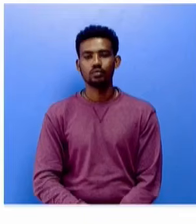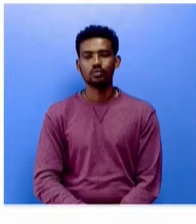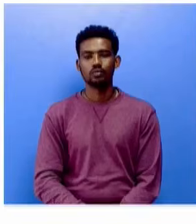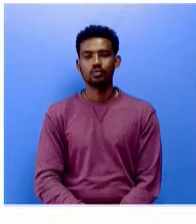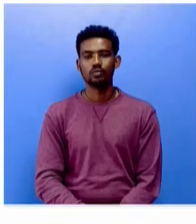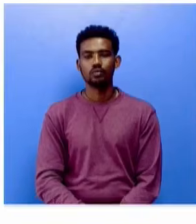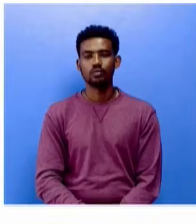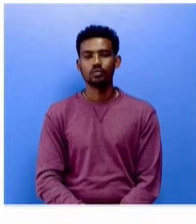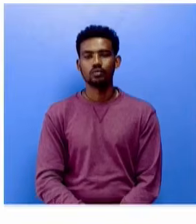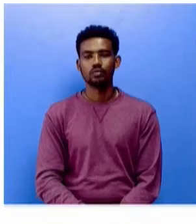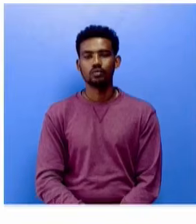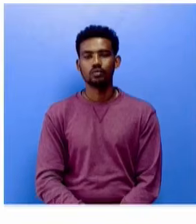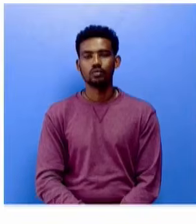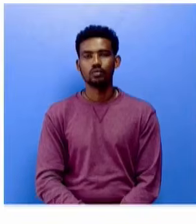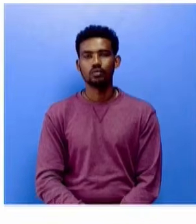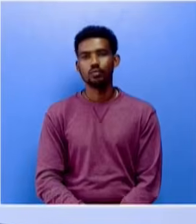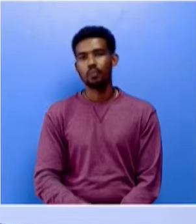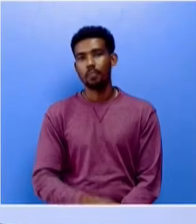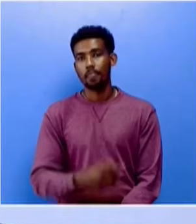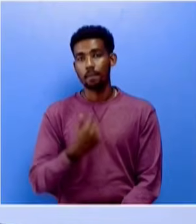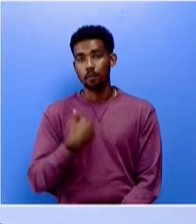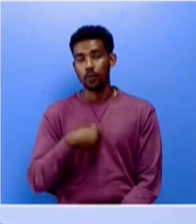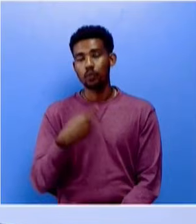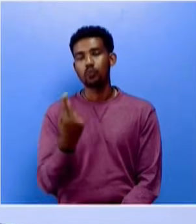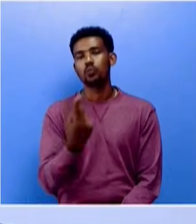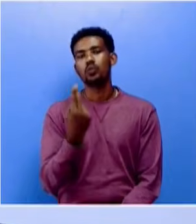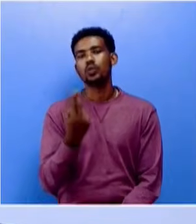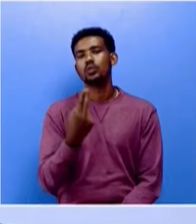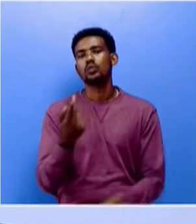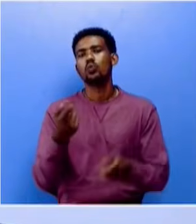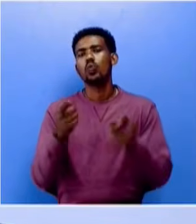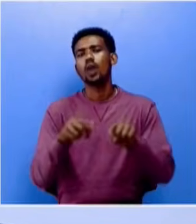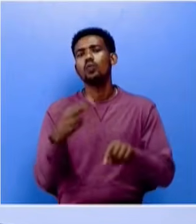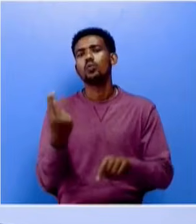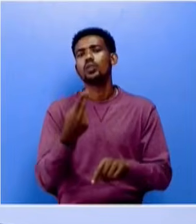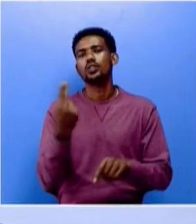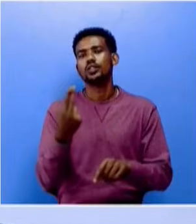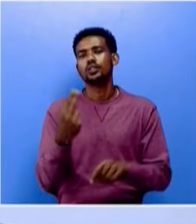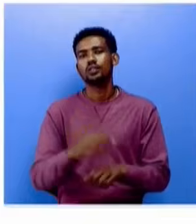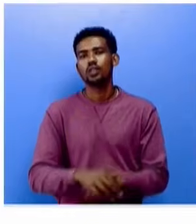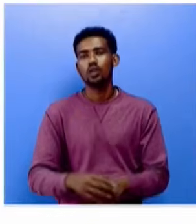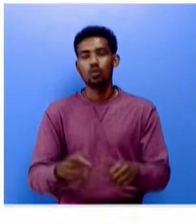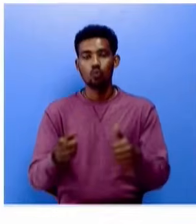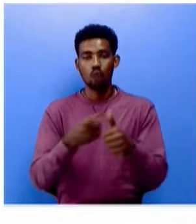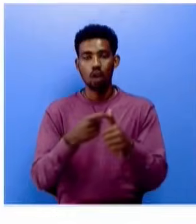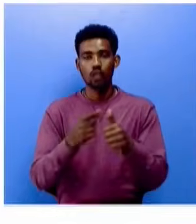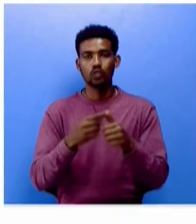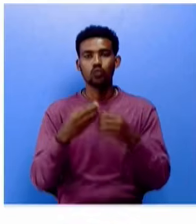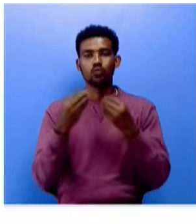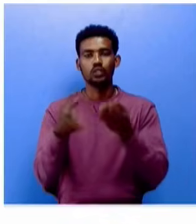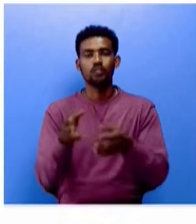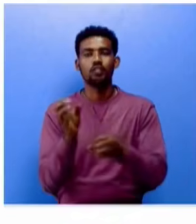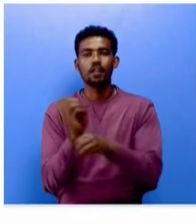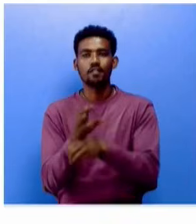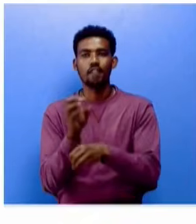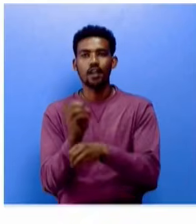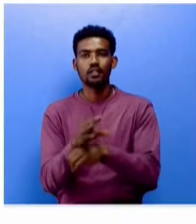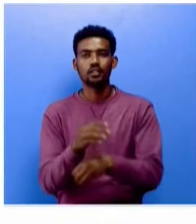Should. When do we use should? One, to give advice.